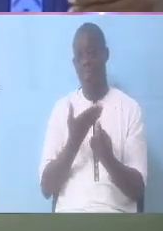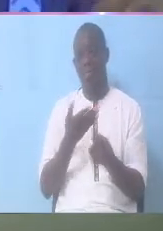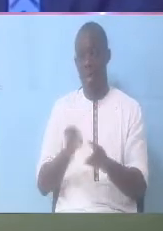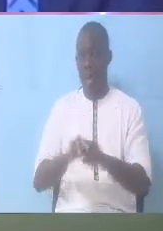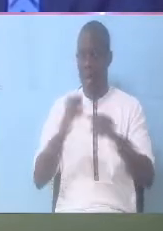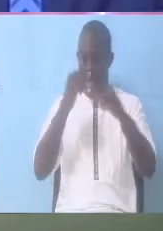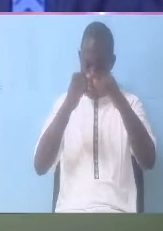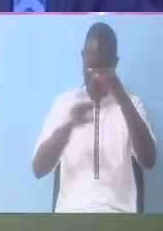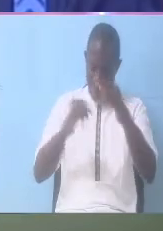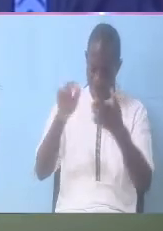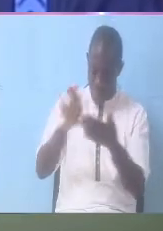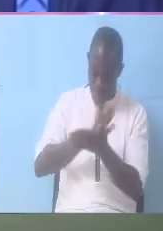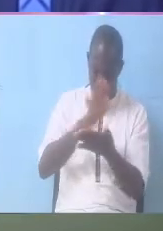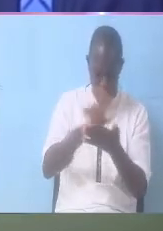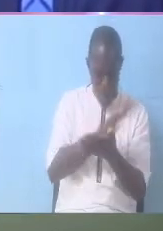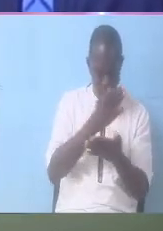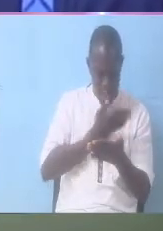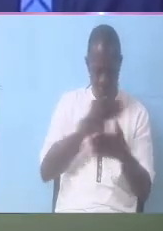Yes.